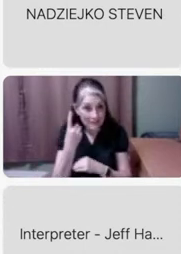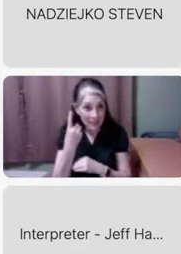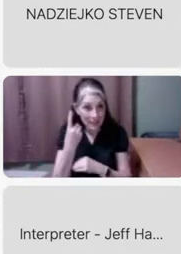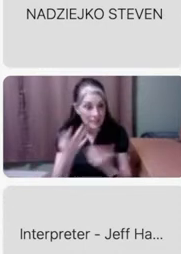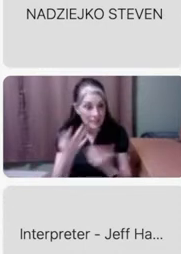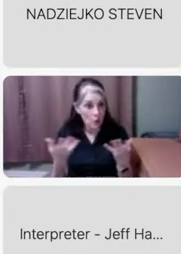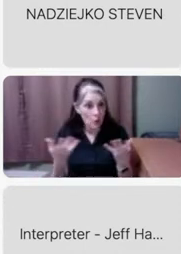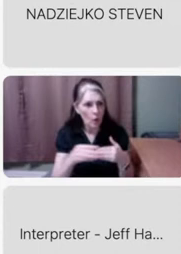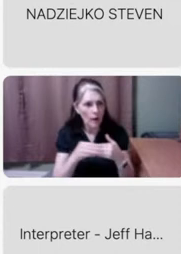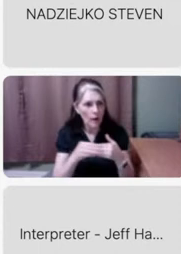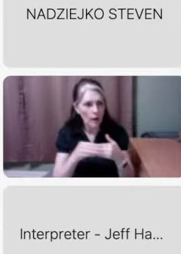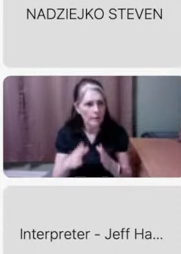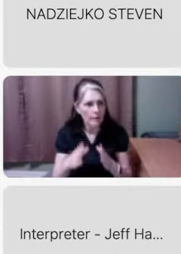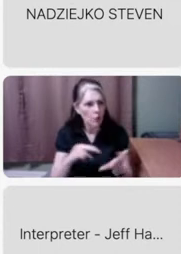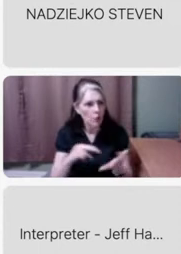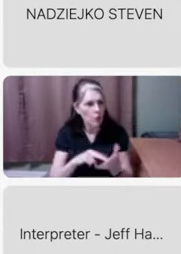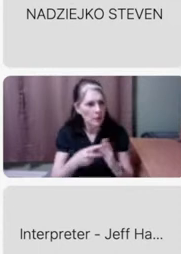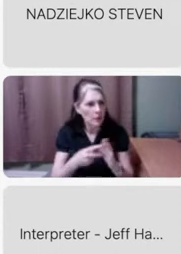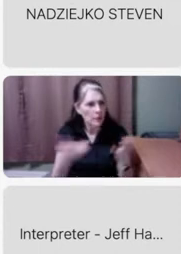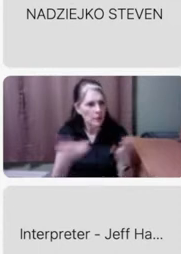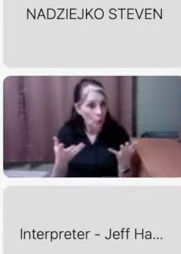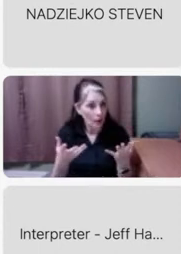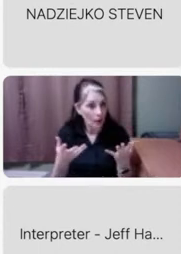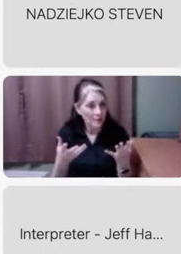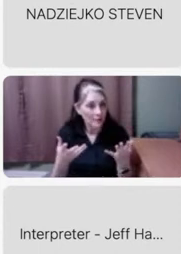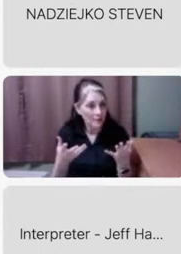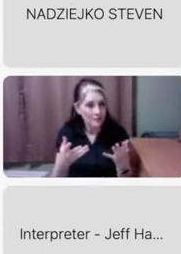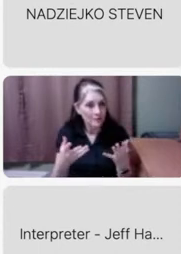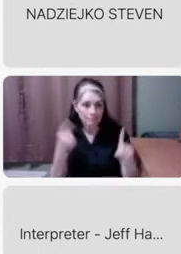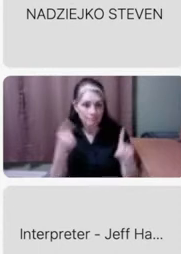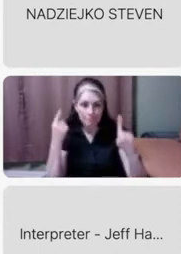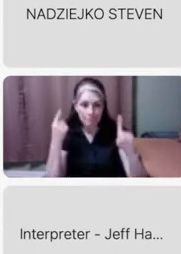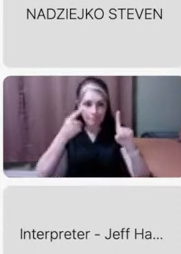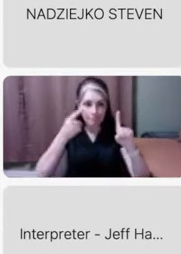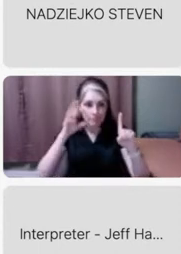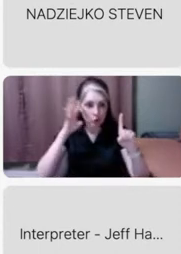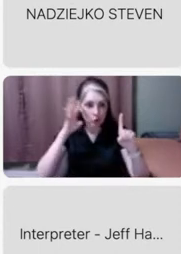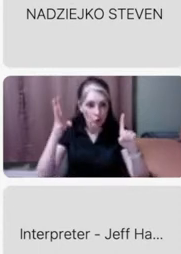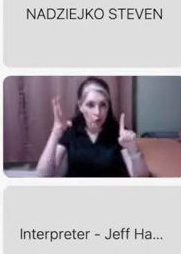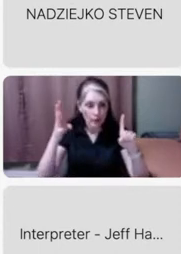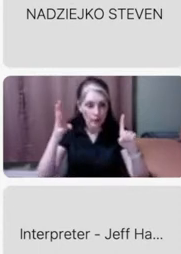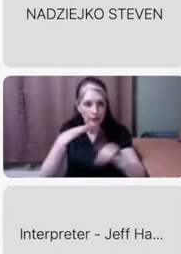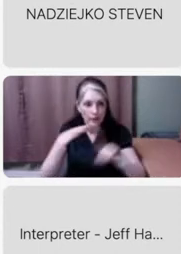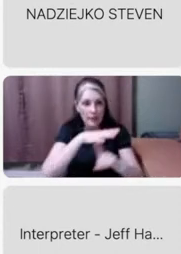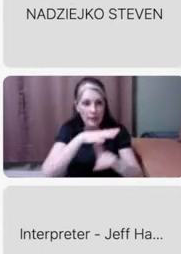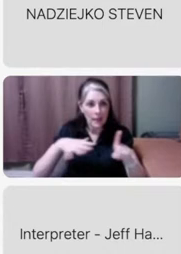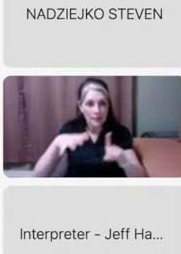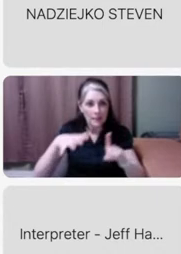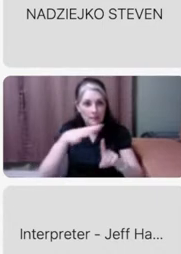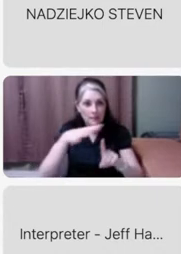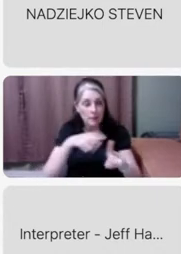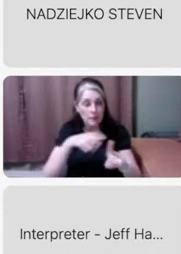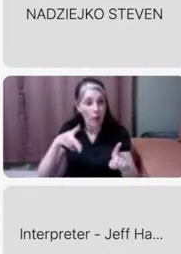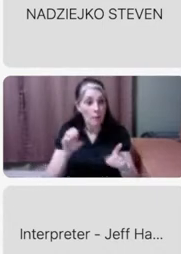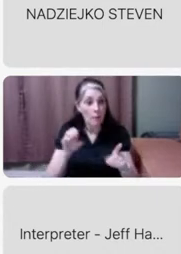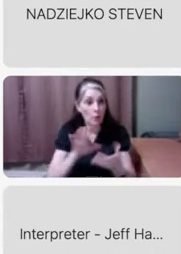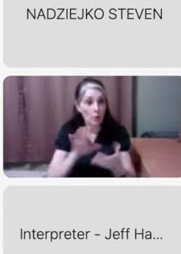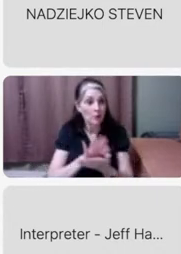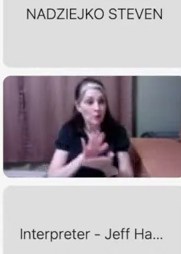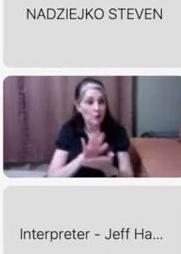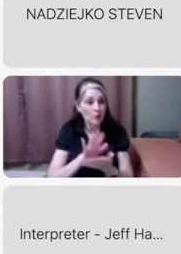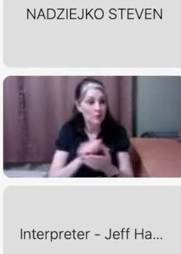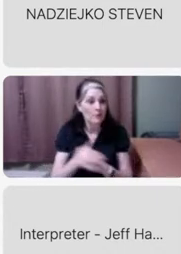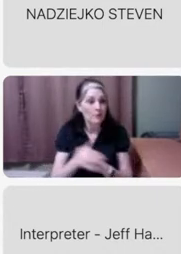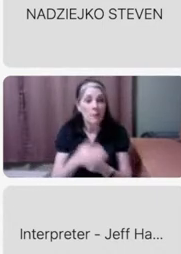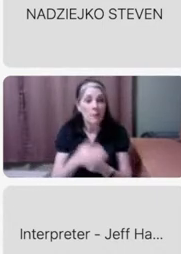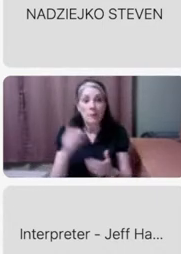about and she strives to create that atmosphere at san salvador now some of you may know san salvador has